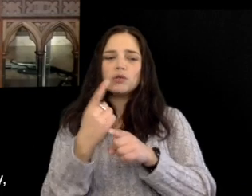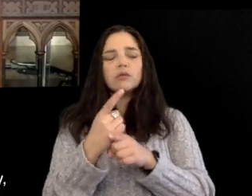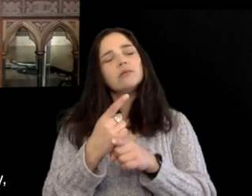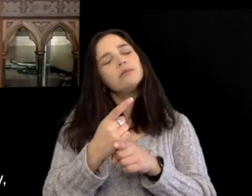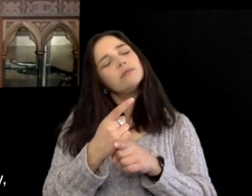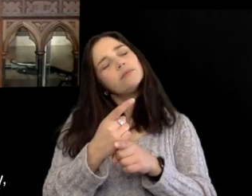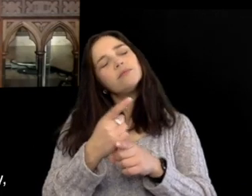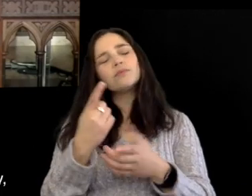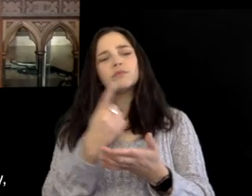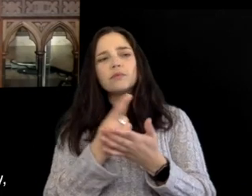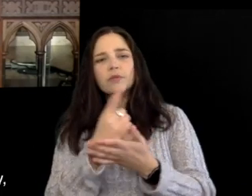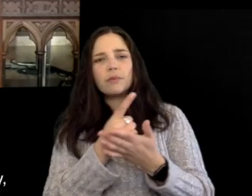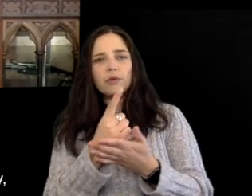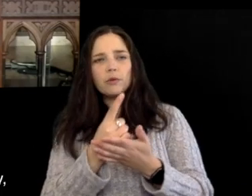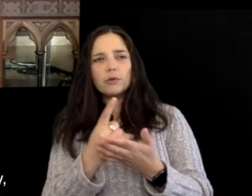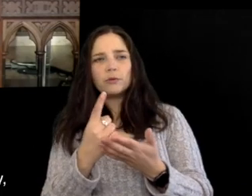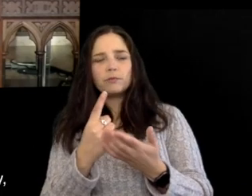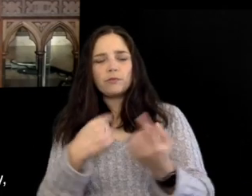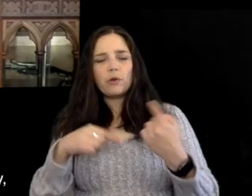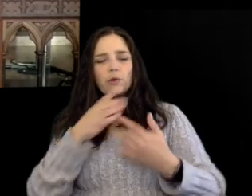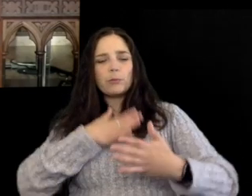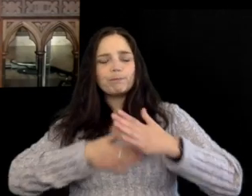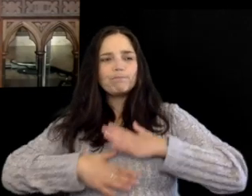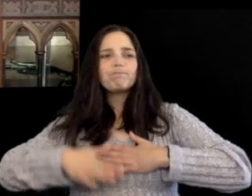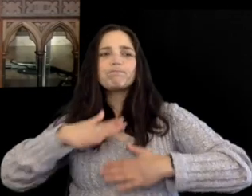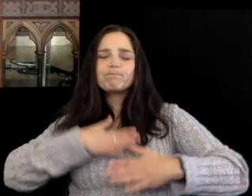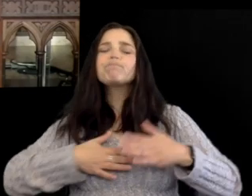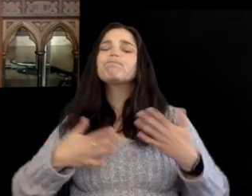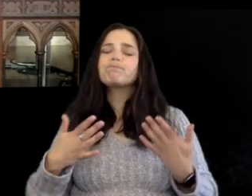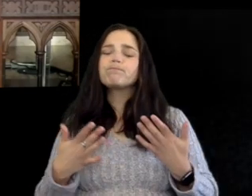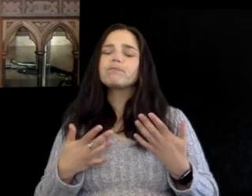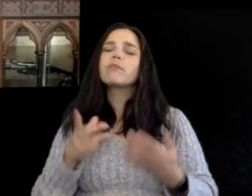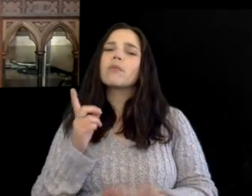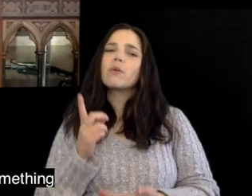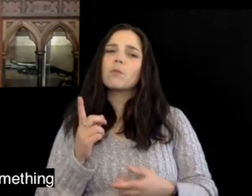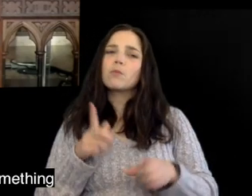talking about our humility.